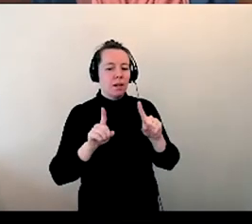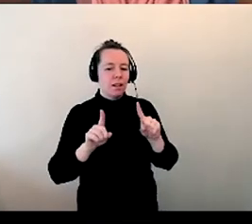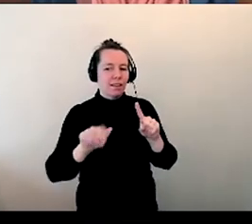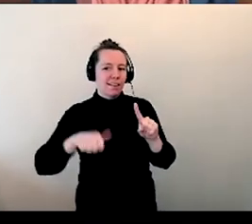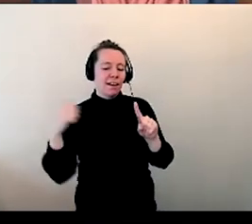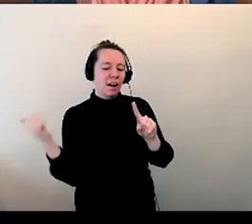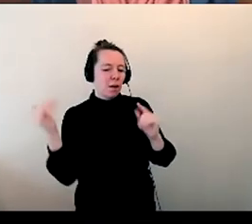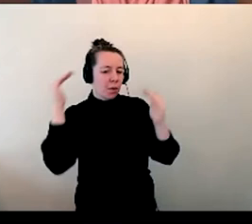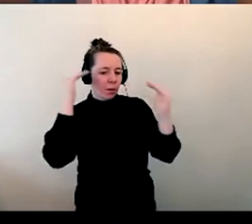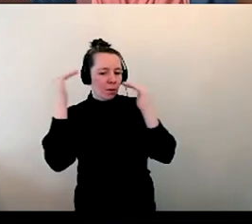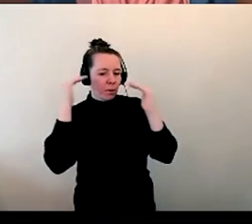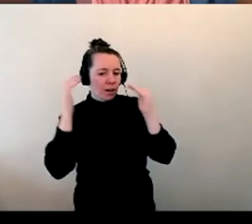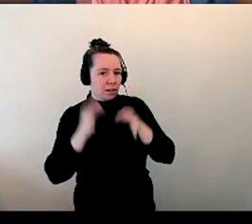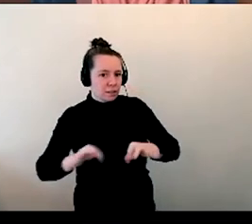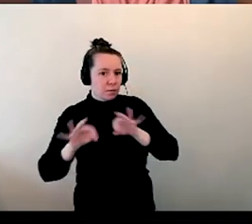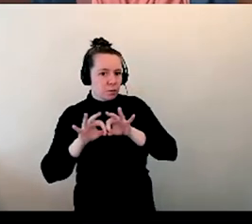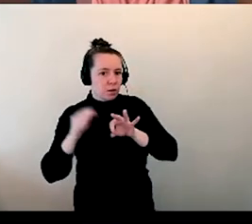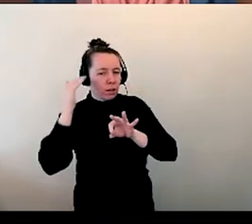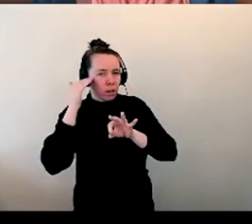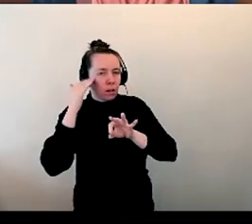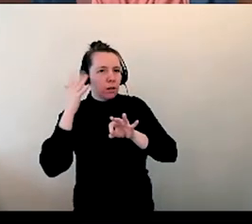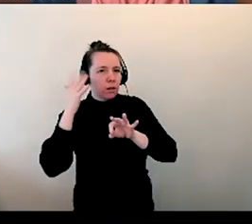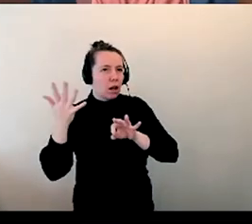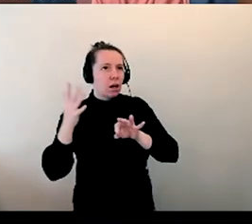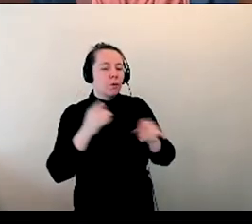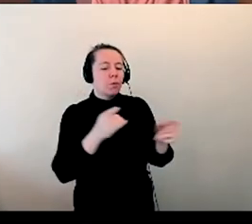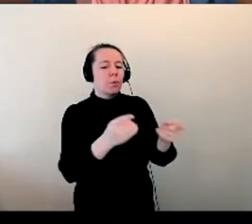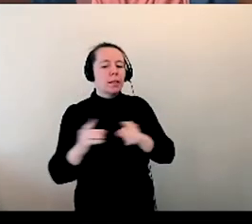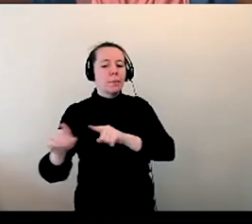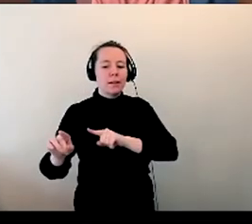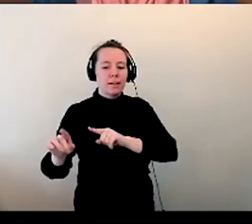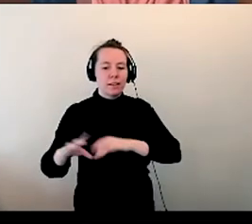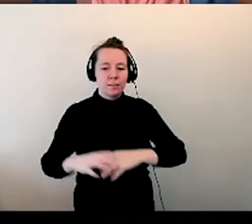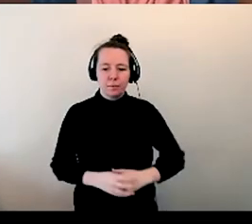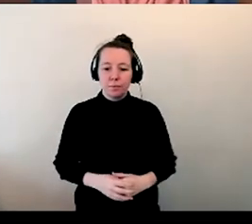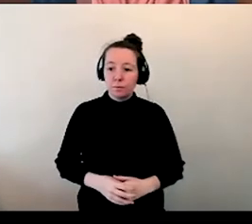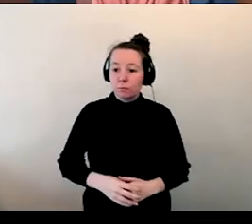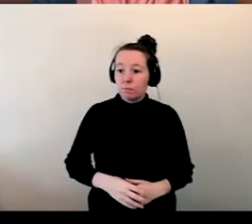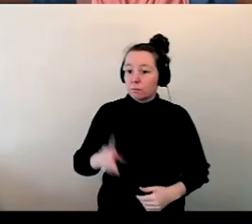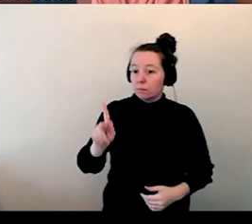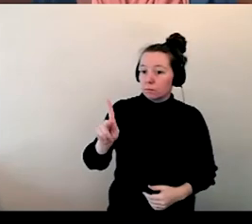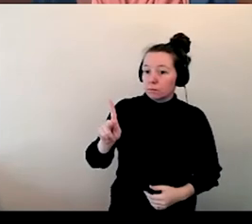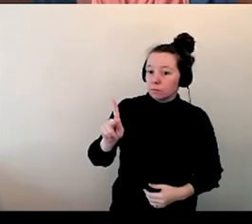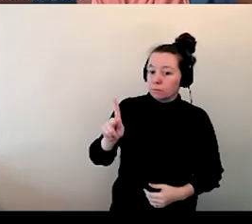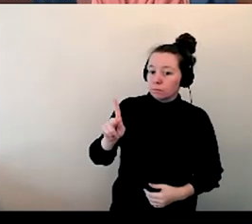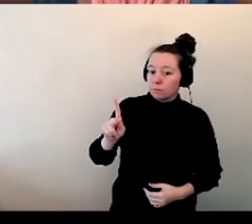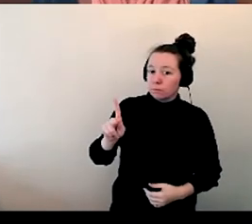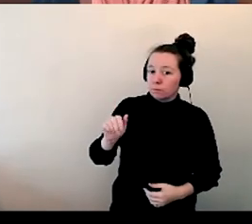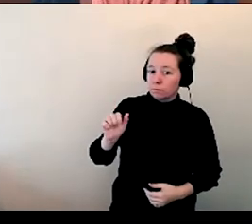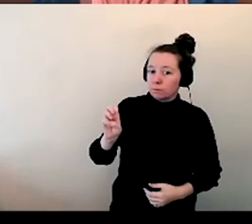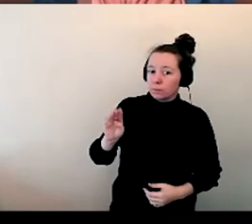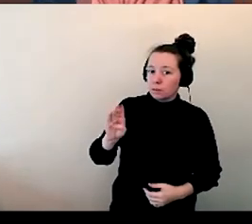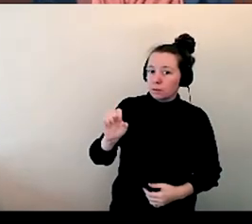even in your own genres, and you're pretty on top of everything. Anyone else, like Kimberly, like, or any, or Danielle, if you